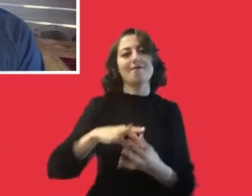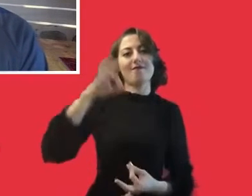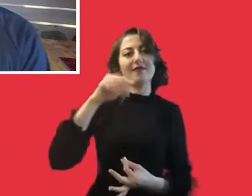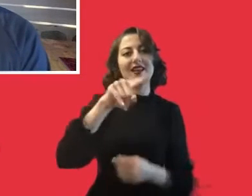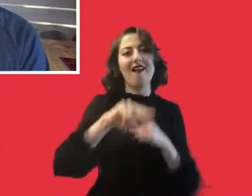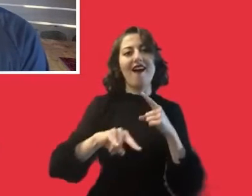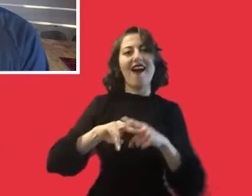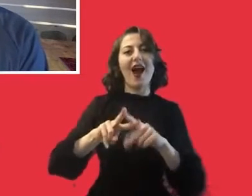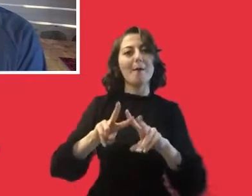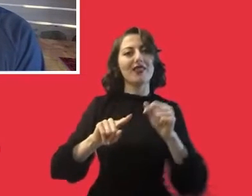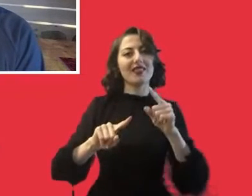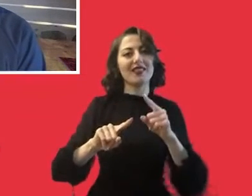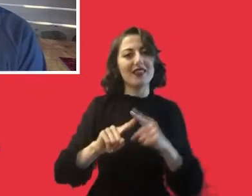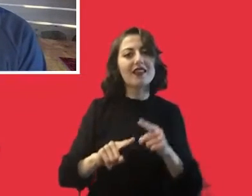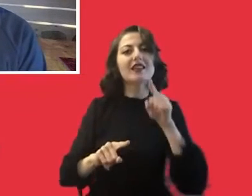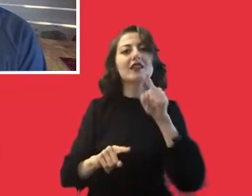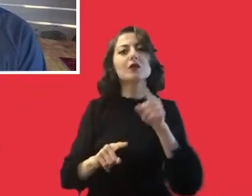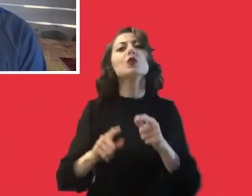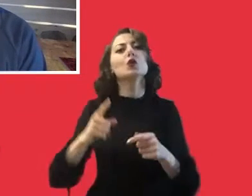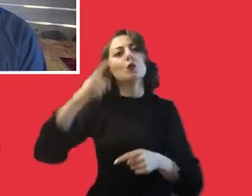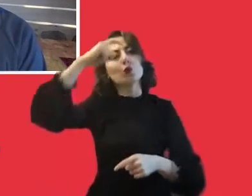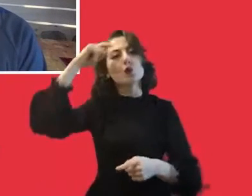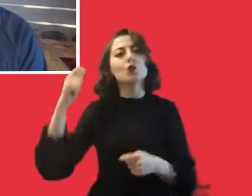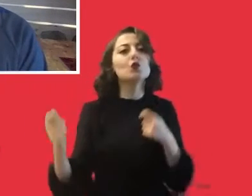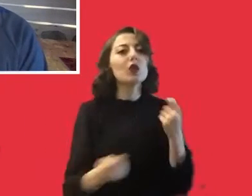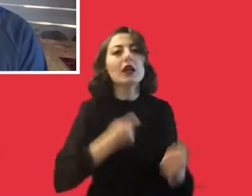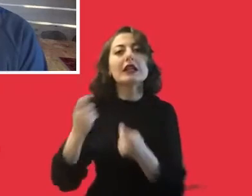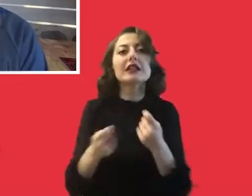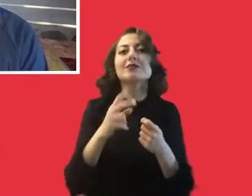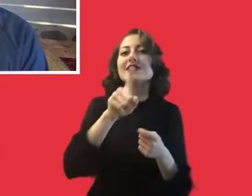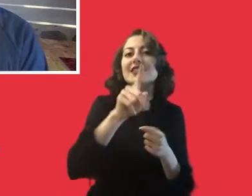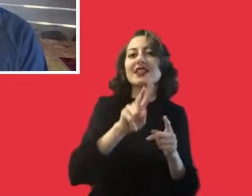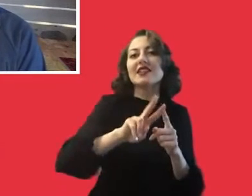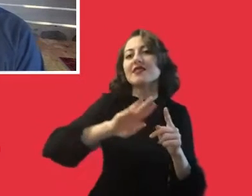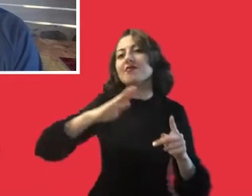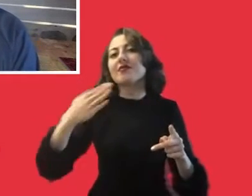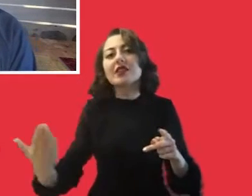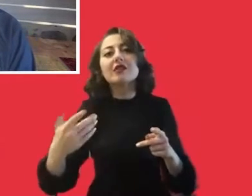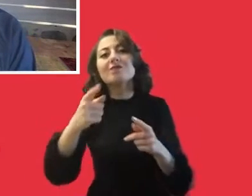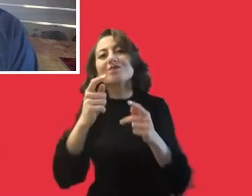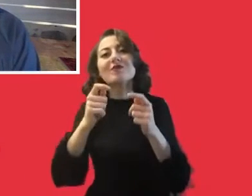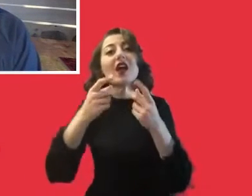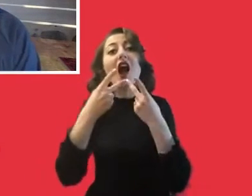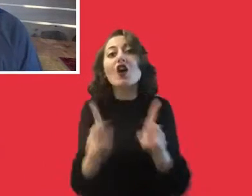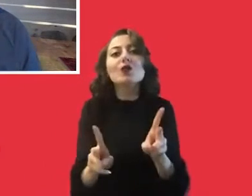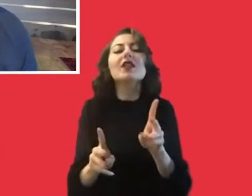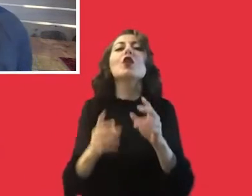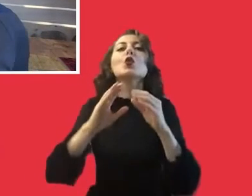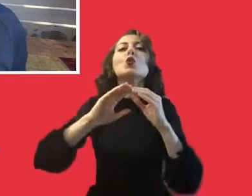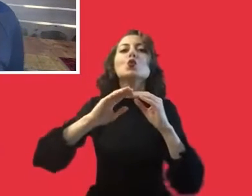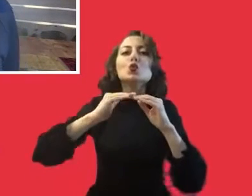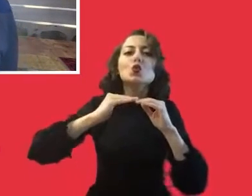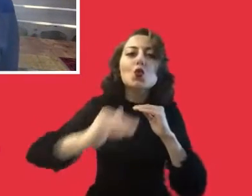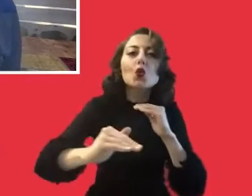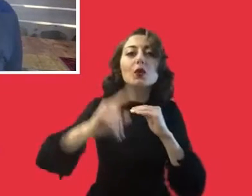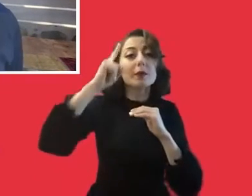with BoMoVu because they're creating a difference with their name and with their stance. It is the initials of their name, and so